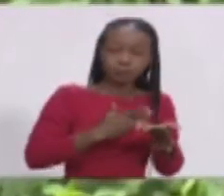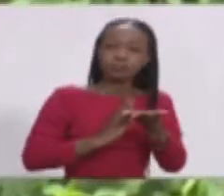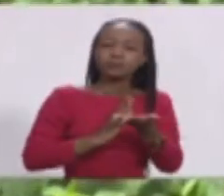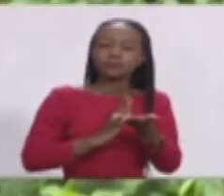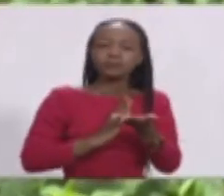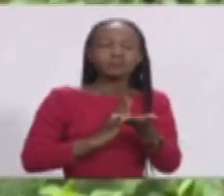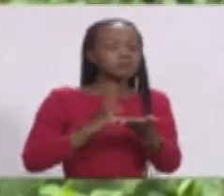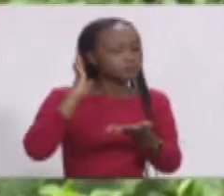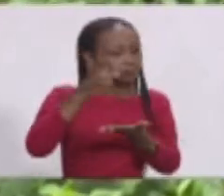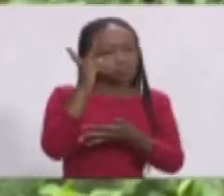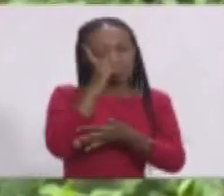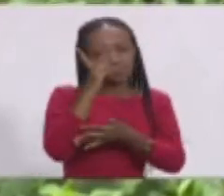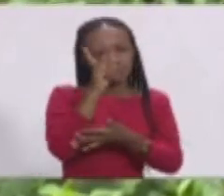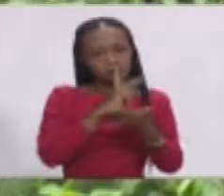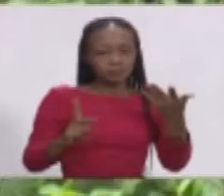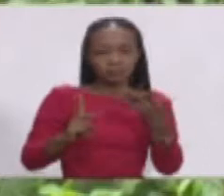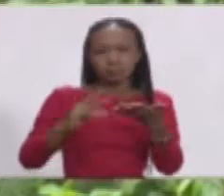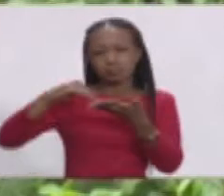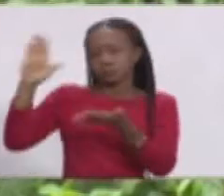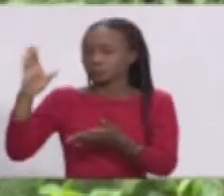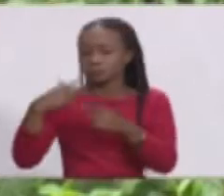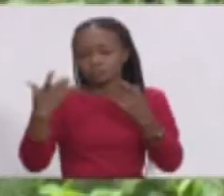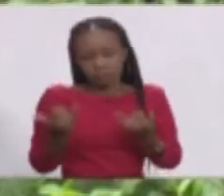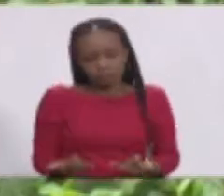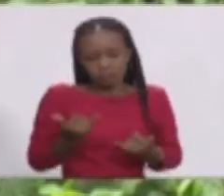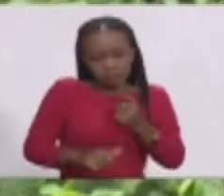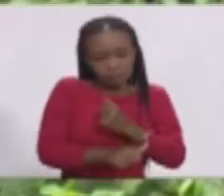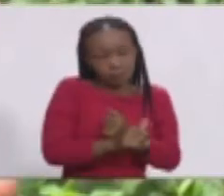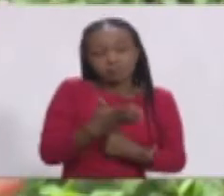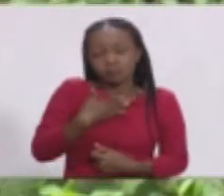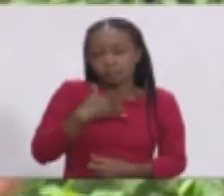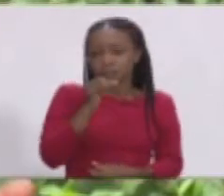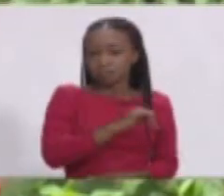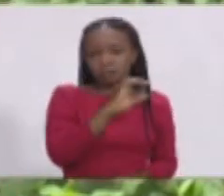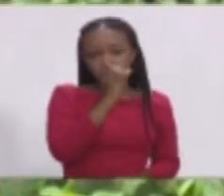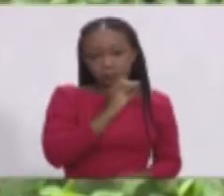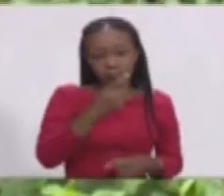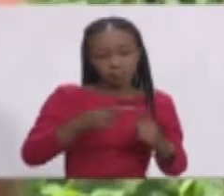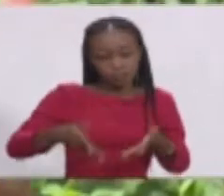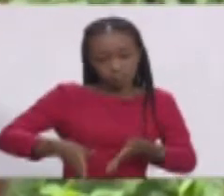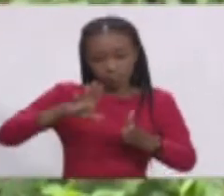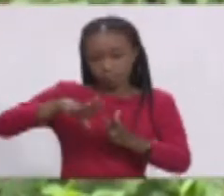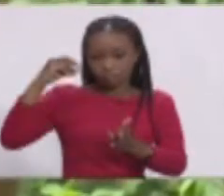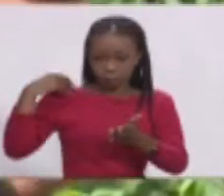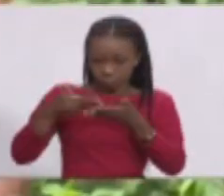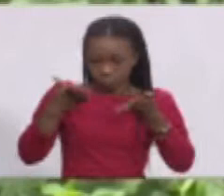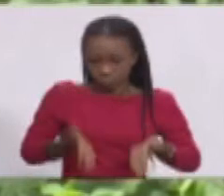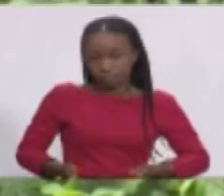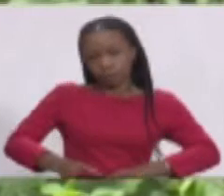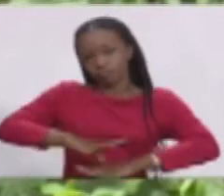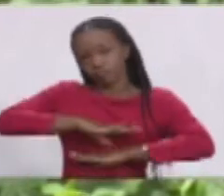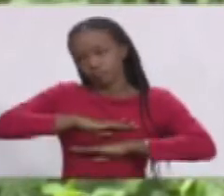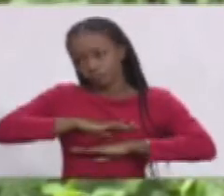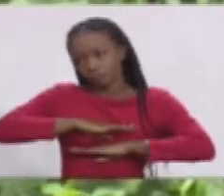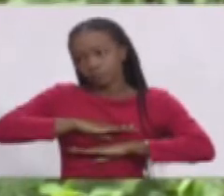overreacting. Okay. So the risk as it is now doesn't demand for a lockdown. And that's why I say that the measures have been undertaken so far have been enough, at least on the